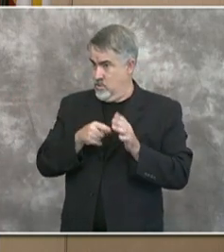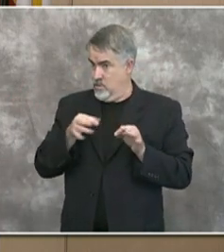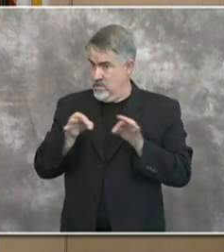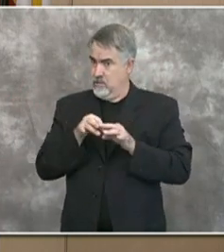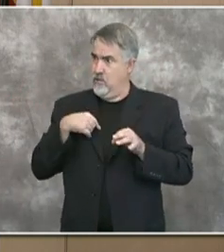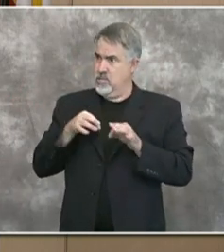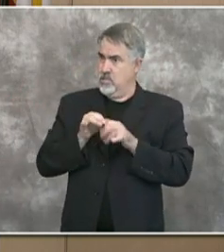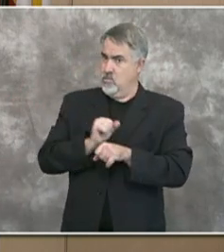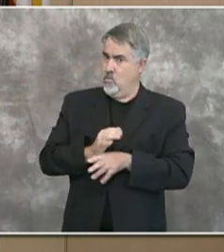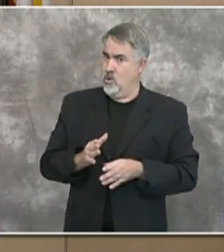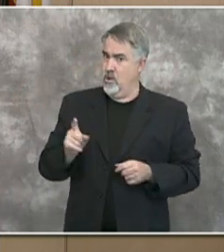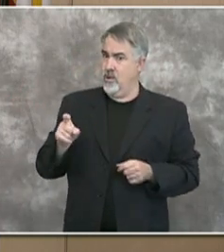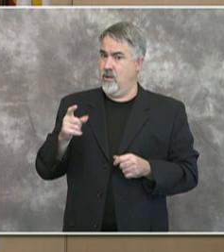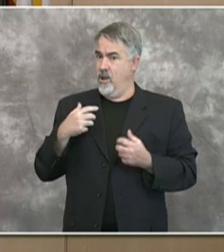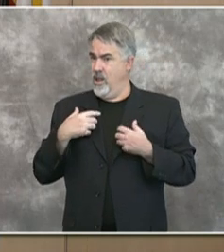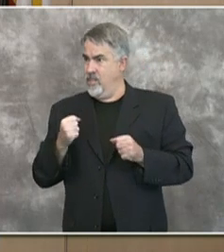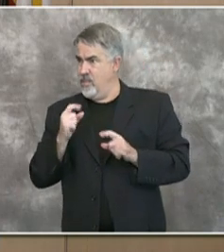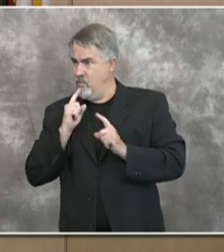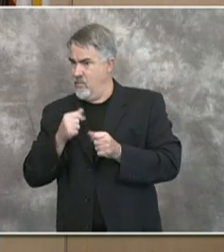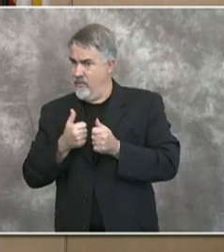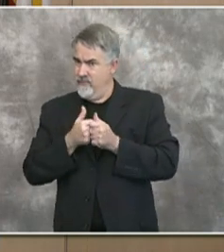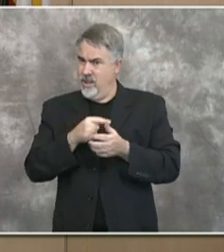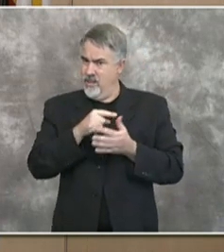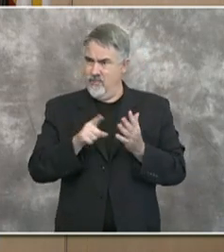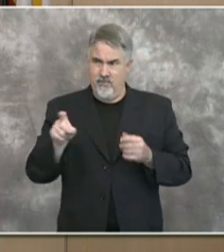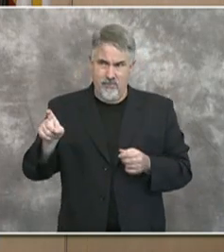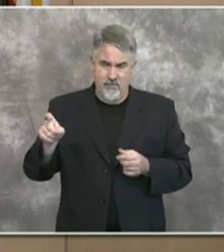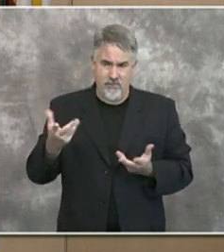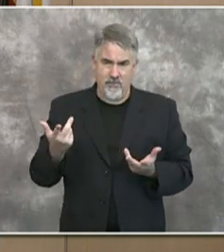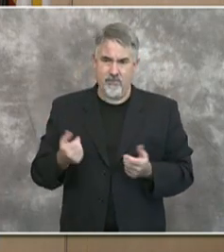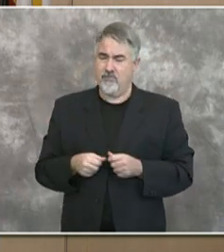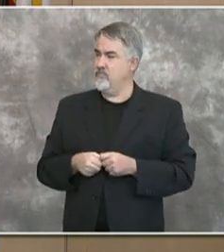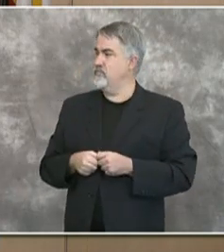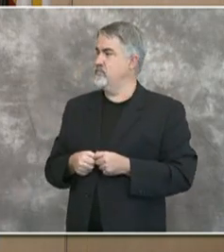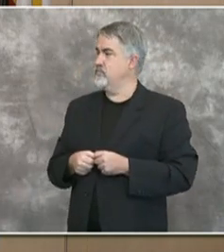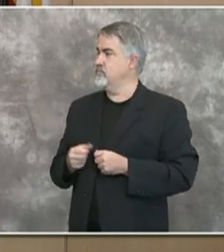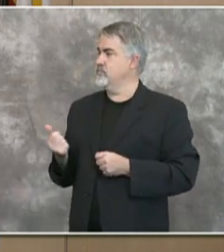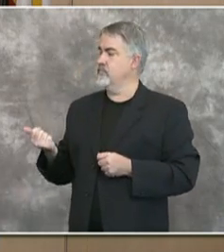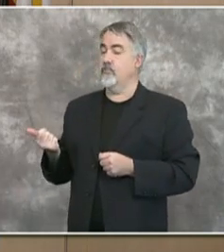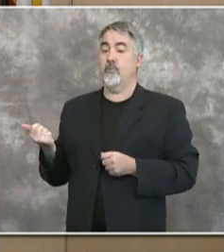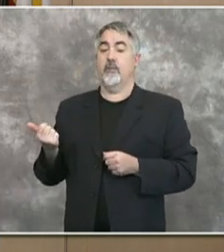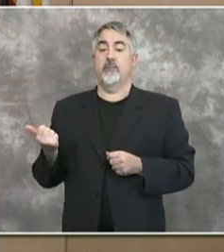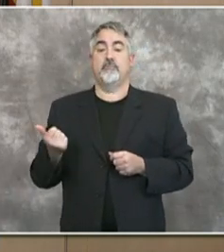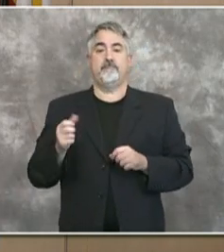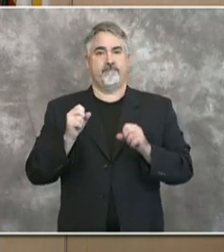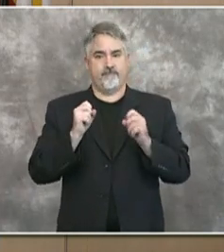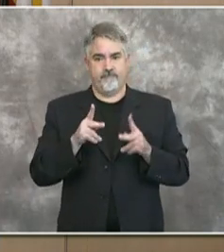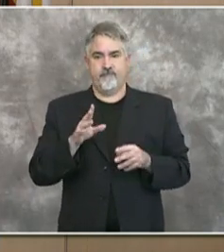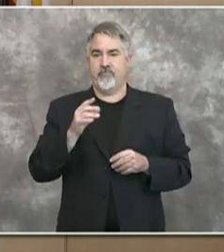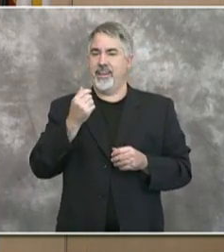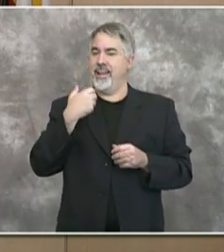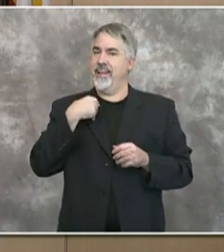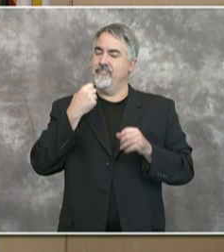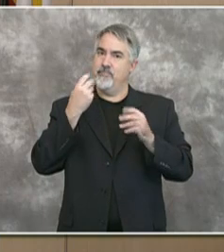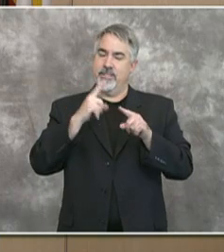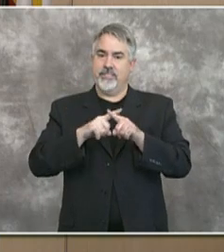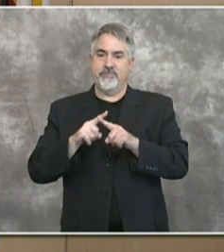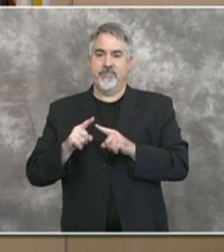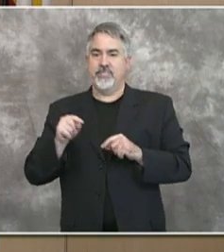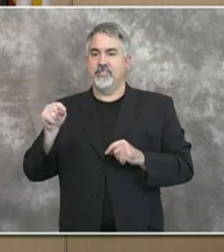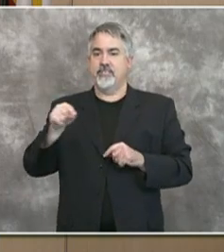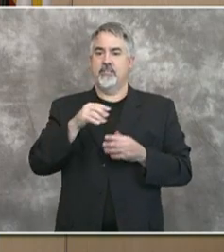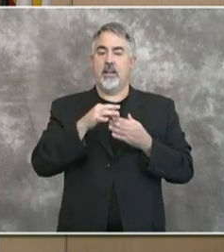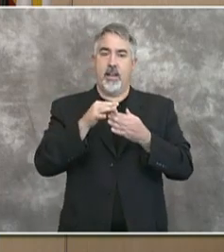health safety practices? Okay, there are a lot of different things that are included there. When we